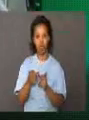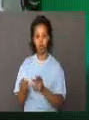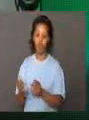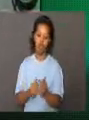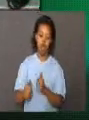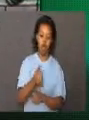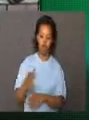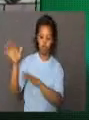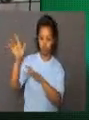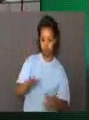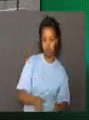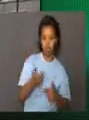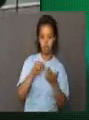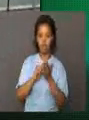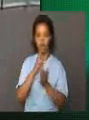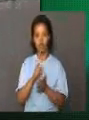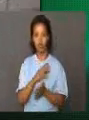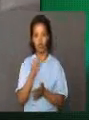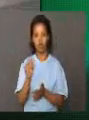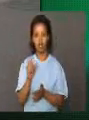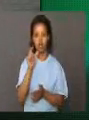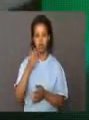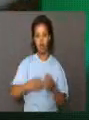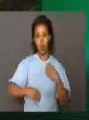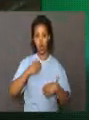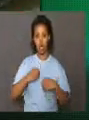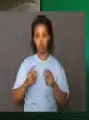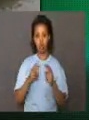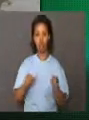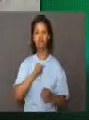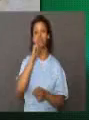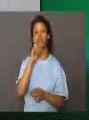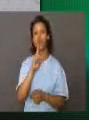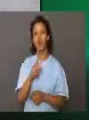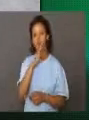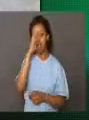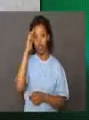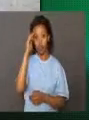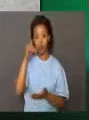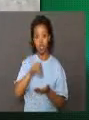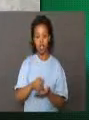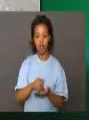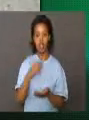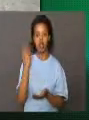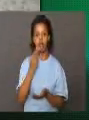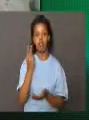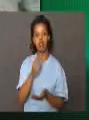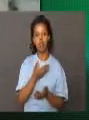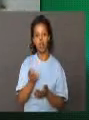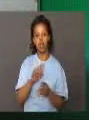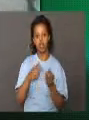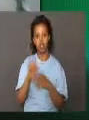in microorganisms, which is why it is reused. In addition